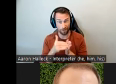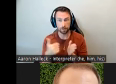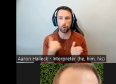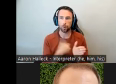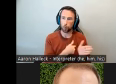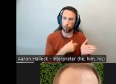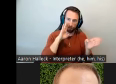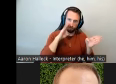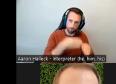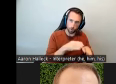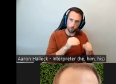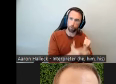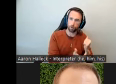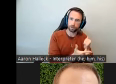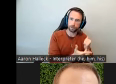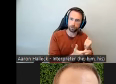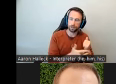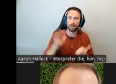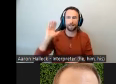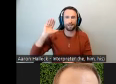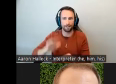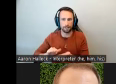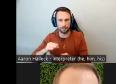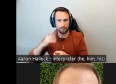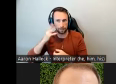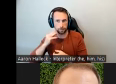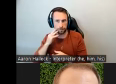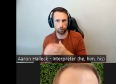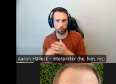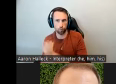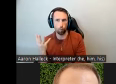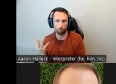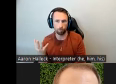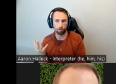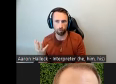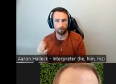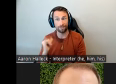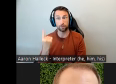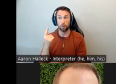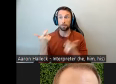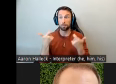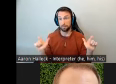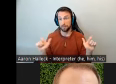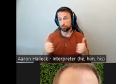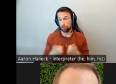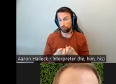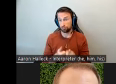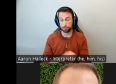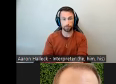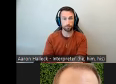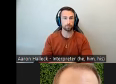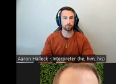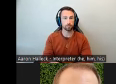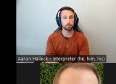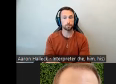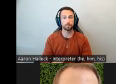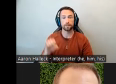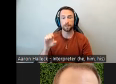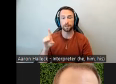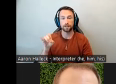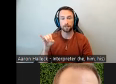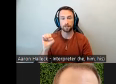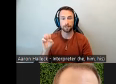technology and not on the experience and the growth. And that's one of the biggest challenges we have. It's a great quote from Edie Weiner, who's